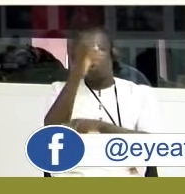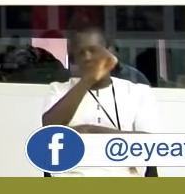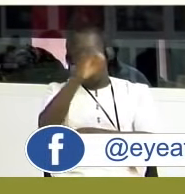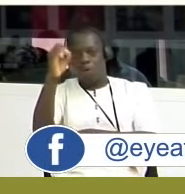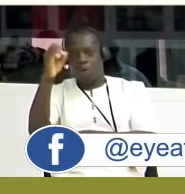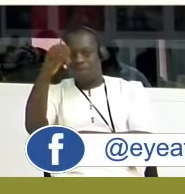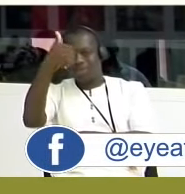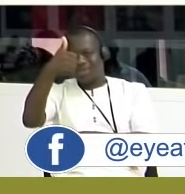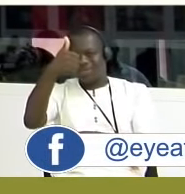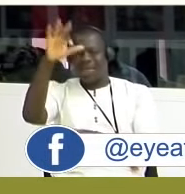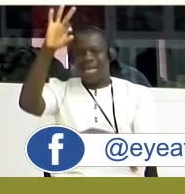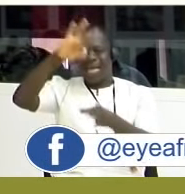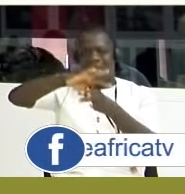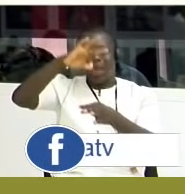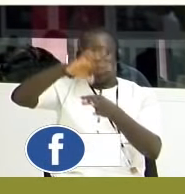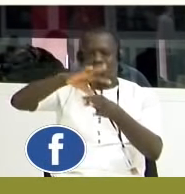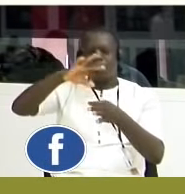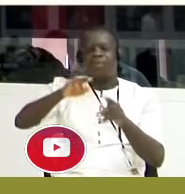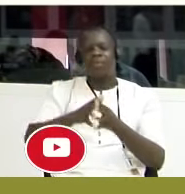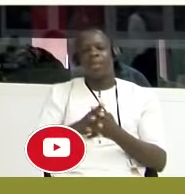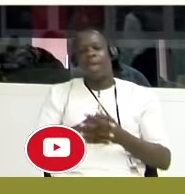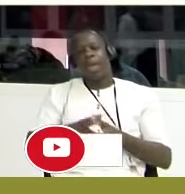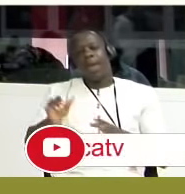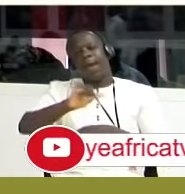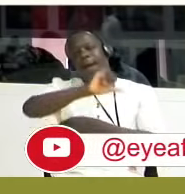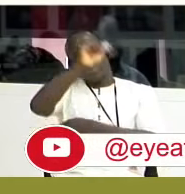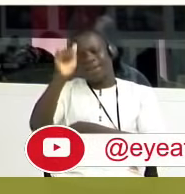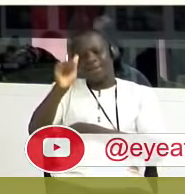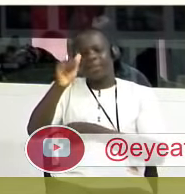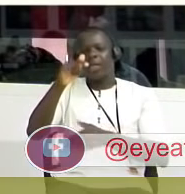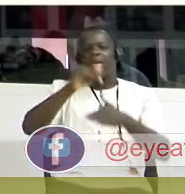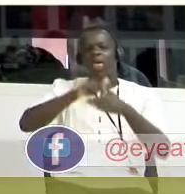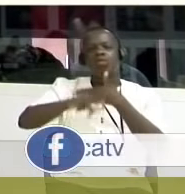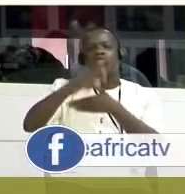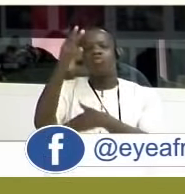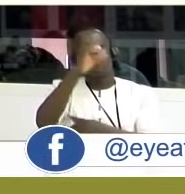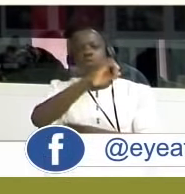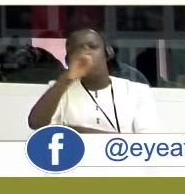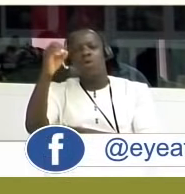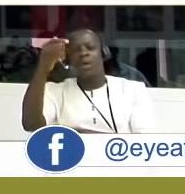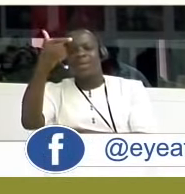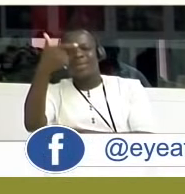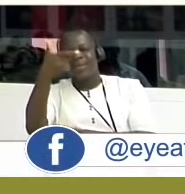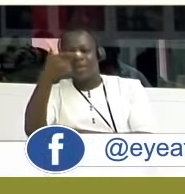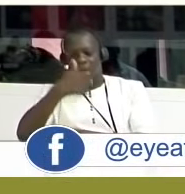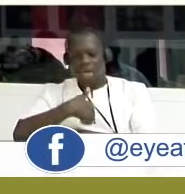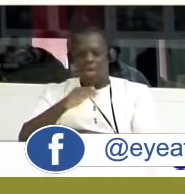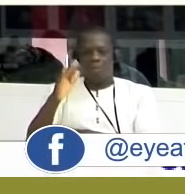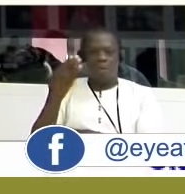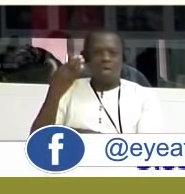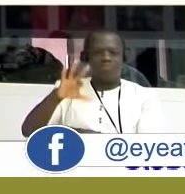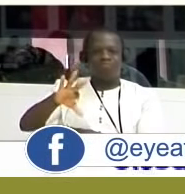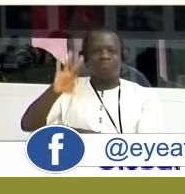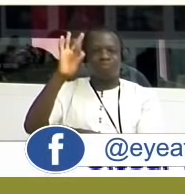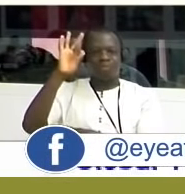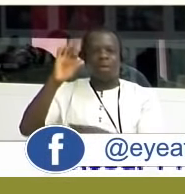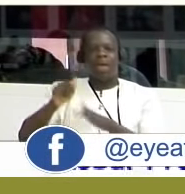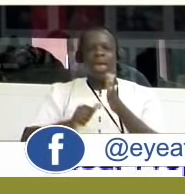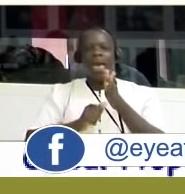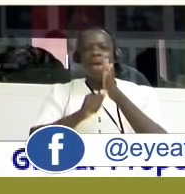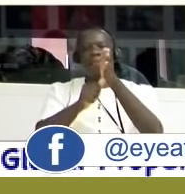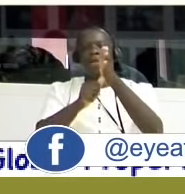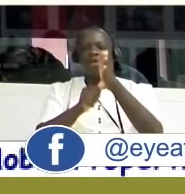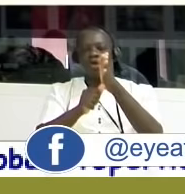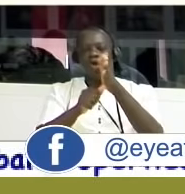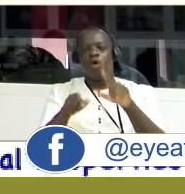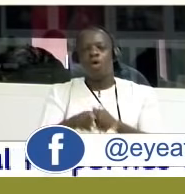elections. And in 2007, I was appointed ambassador of the Gambia to Morocco.